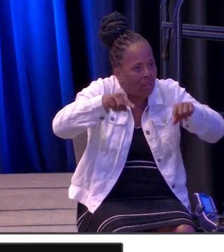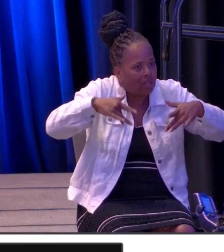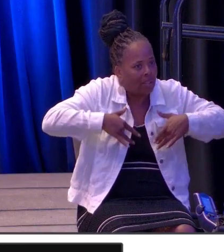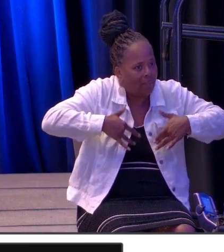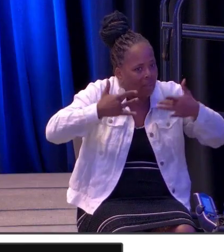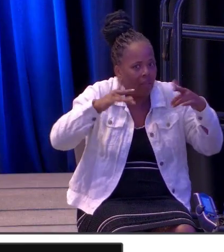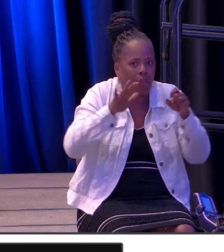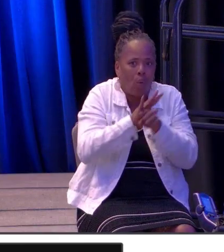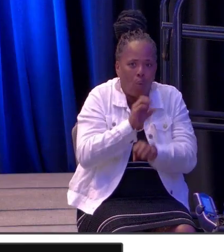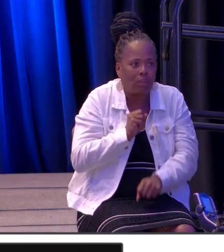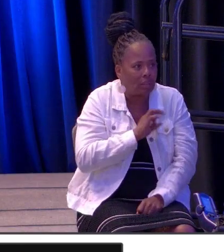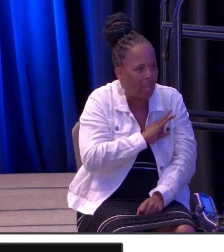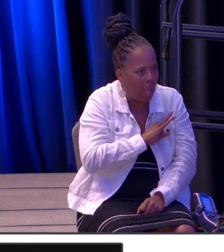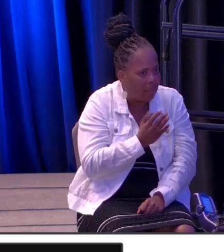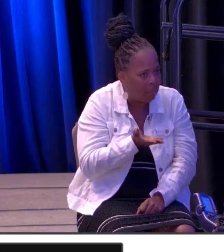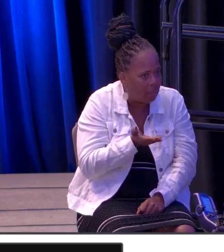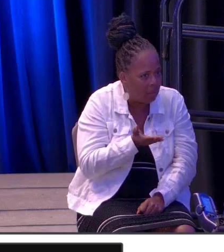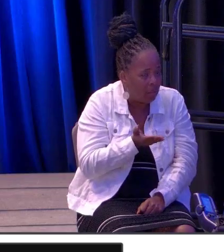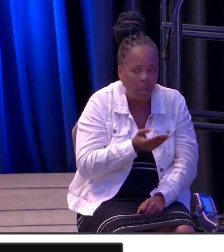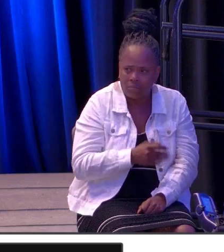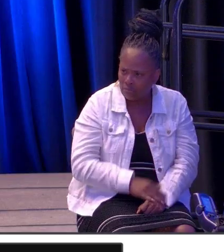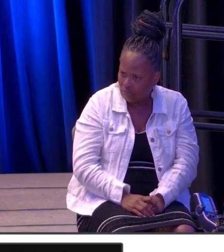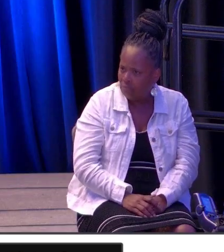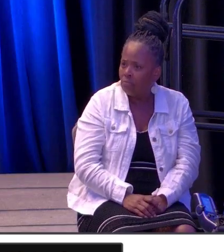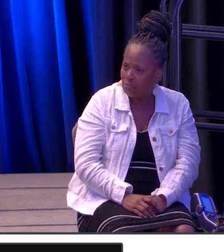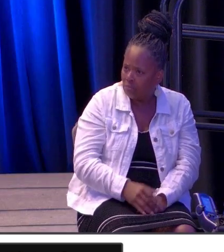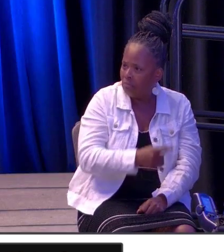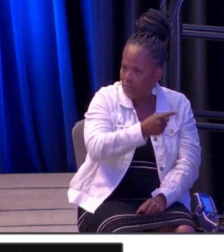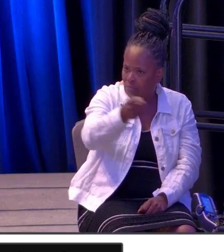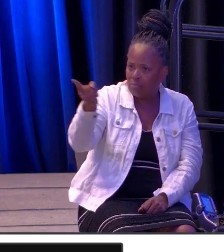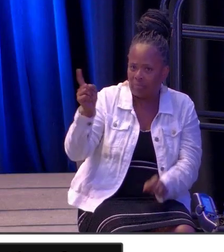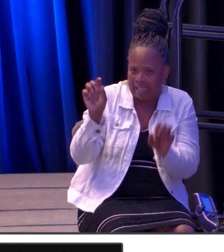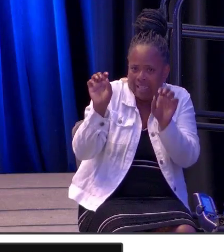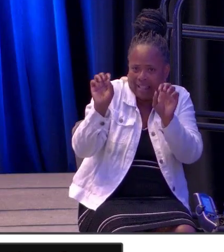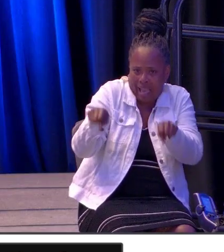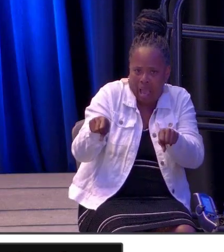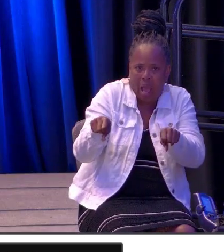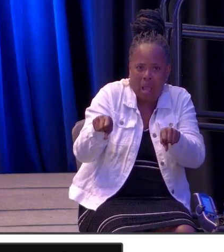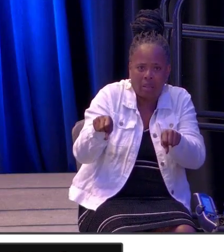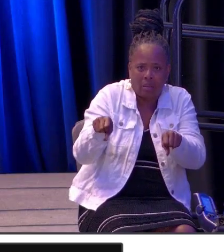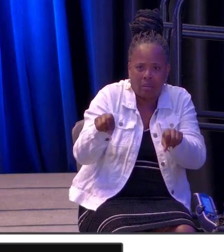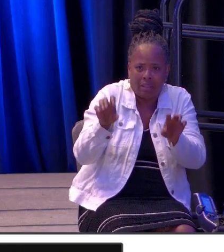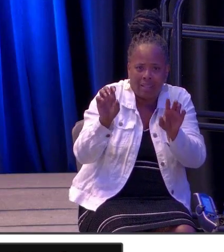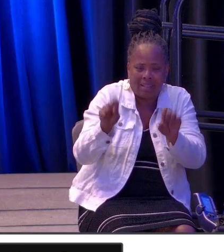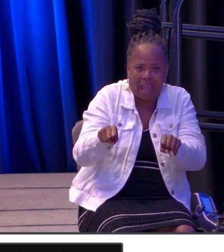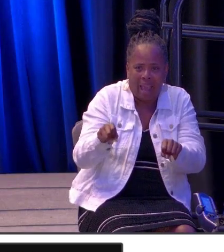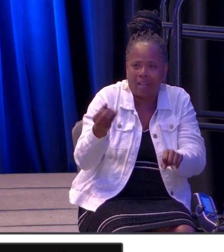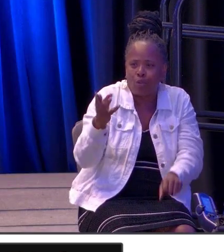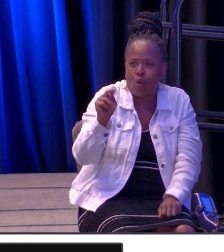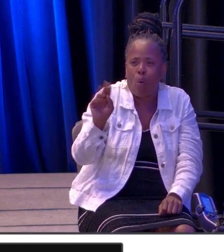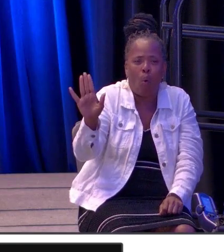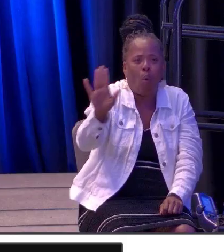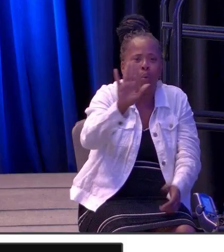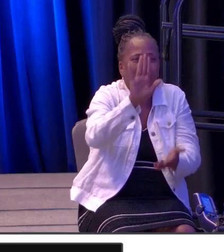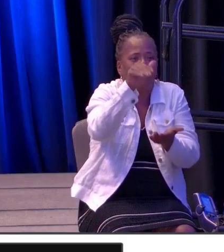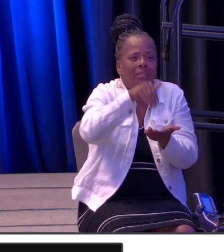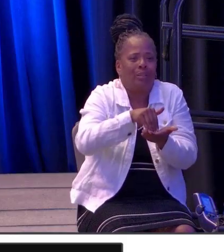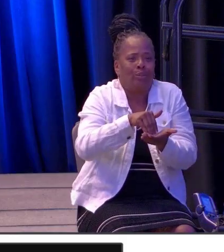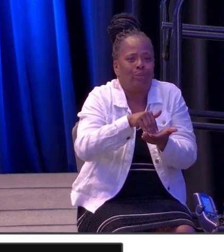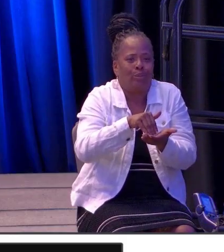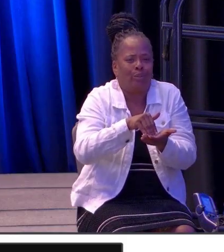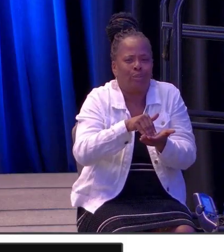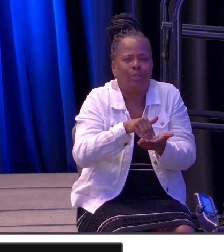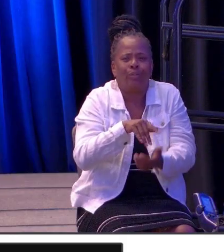month. It was actually built so everybody can actually do this in their center or in their silk. I